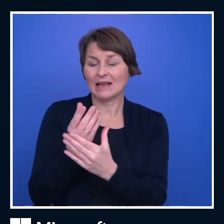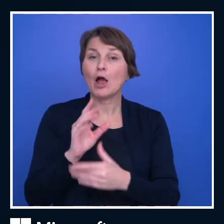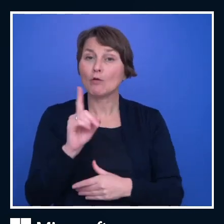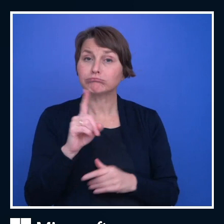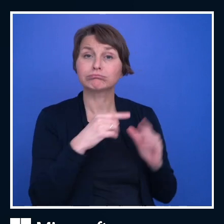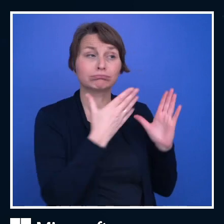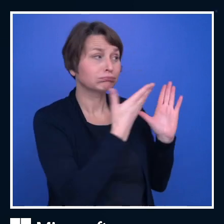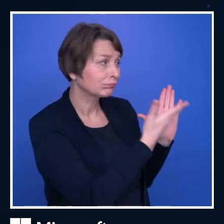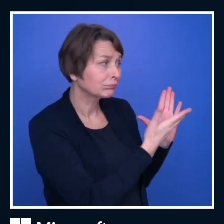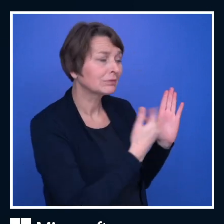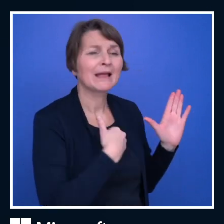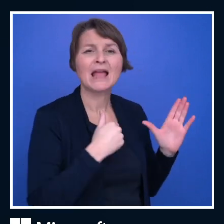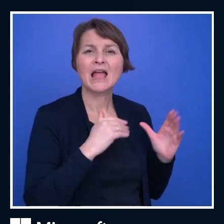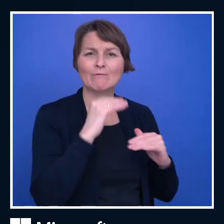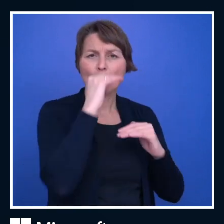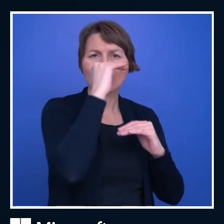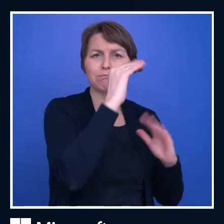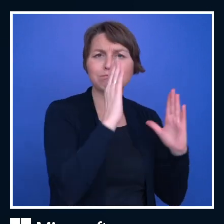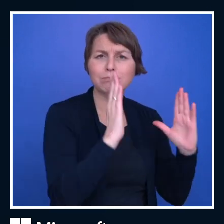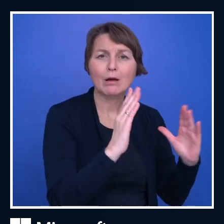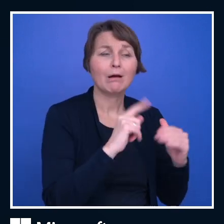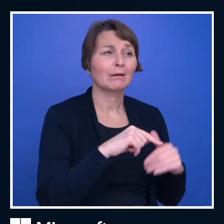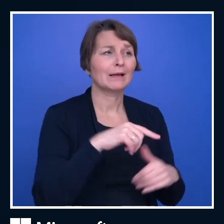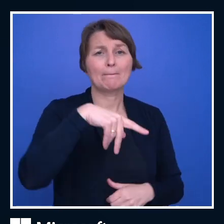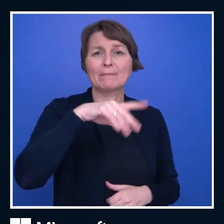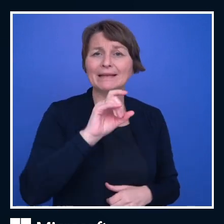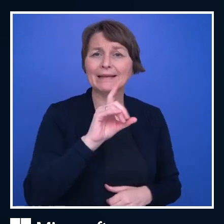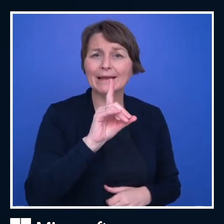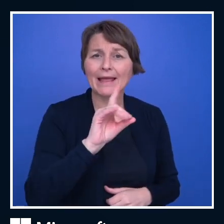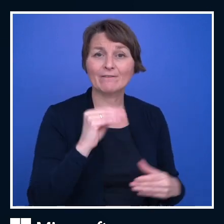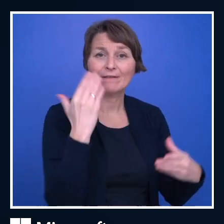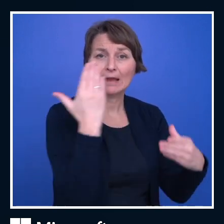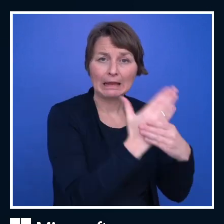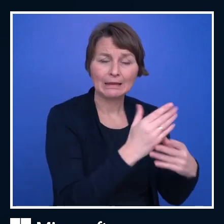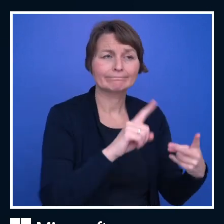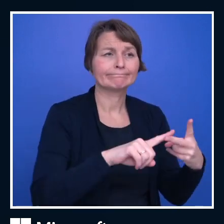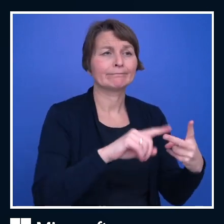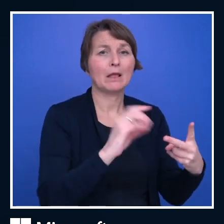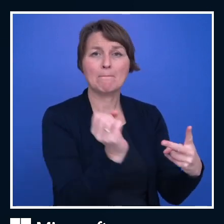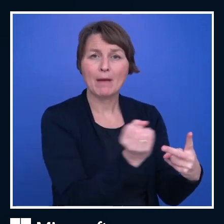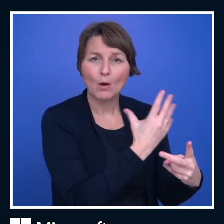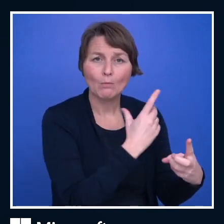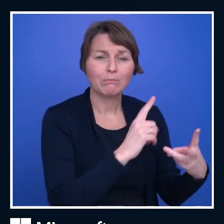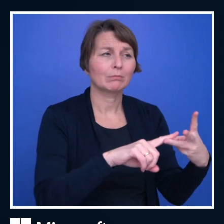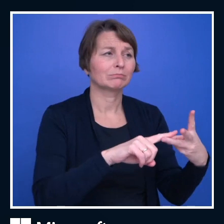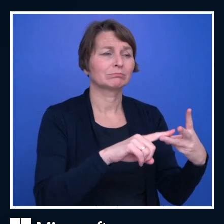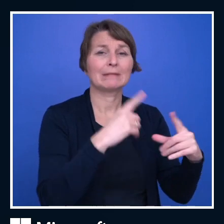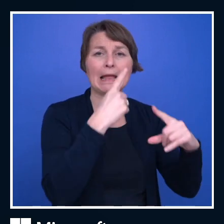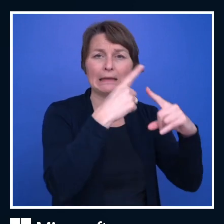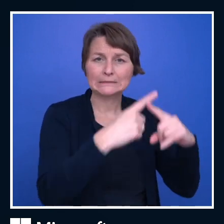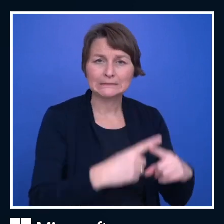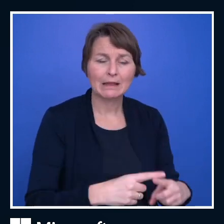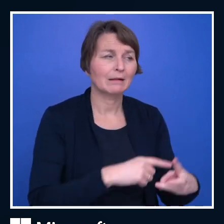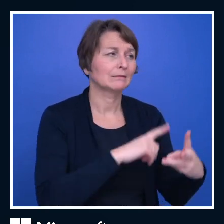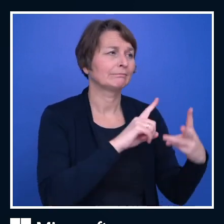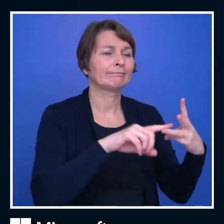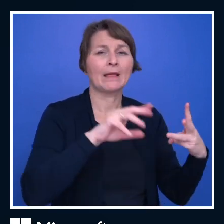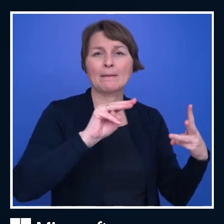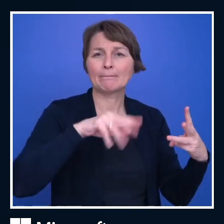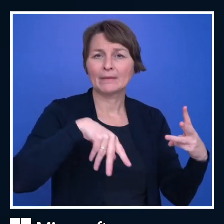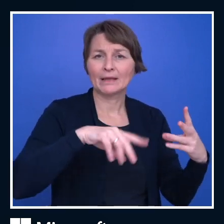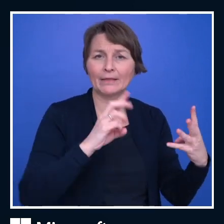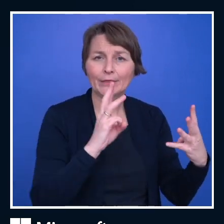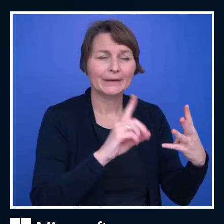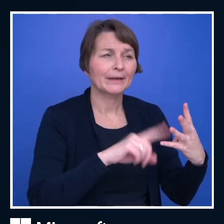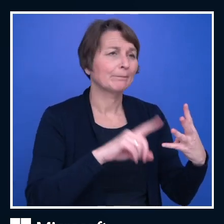files, PowerPoint, Word, Excel, images, MP3s, audio files, and